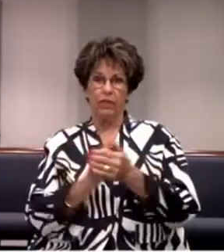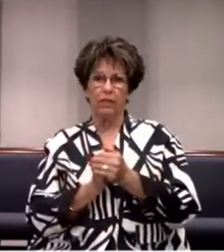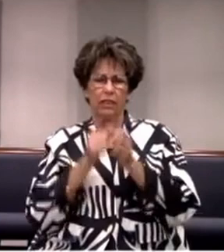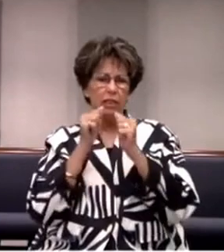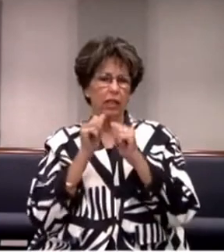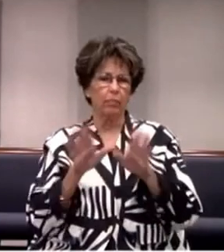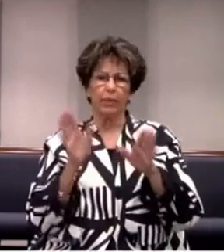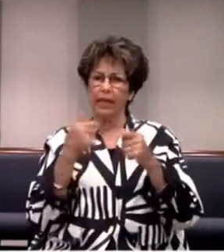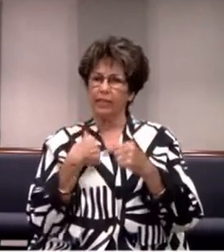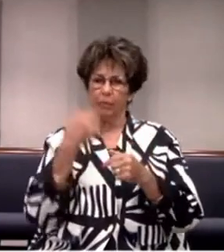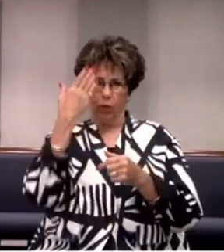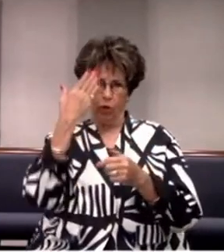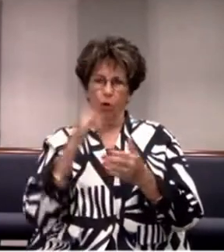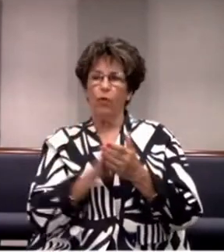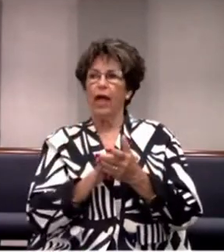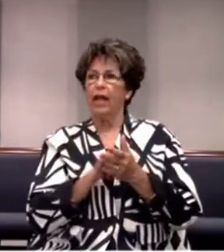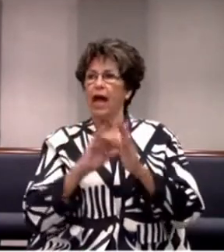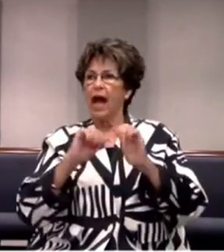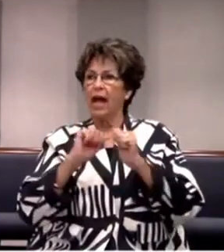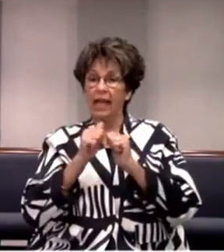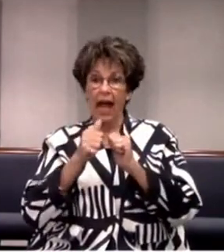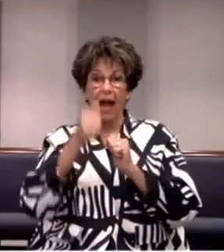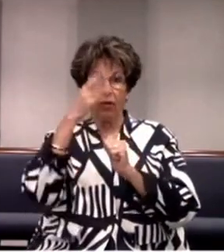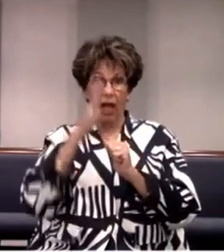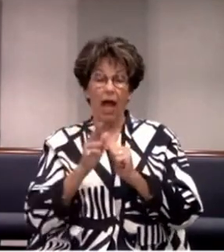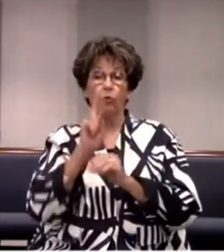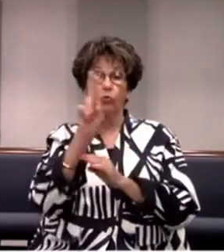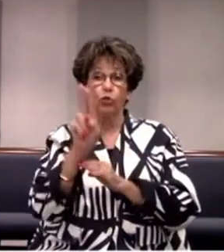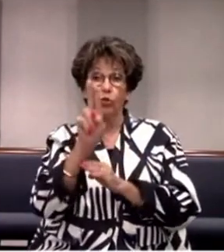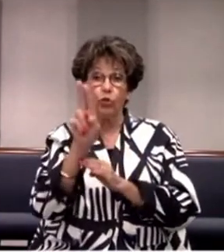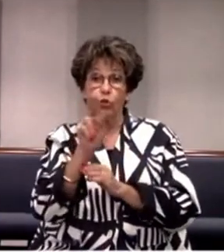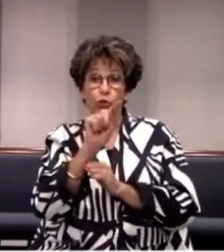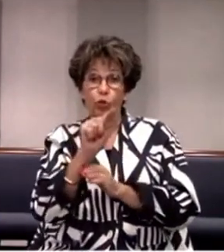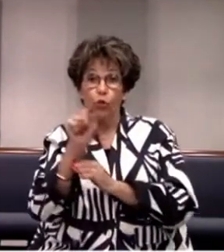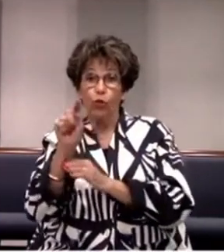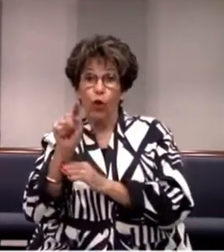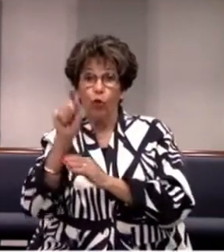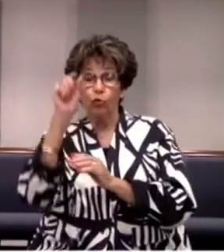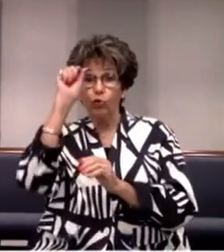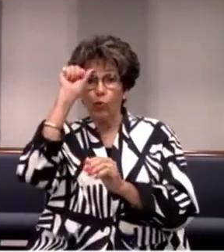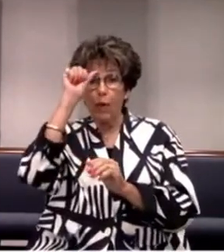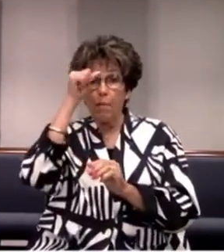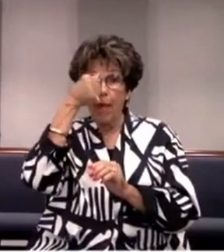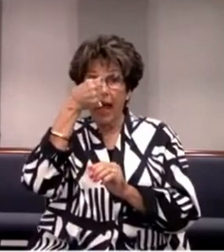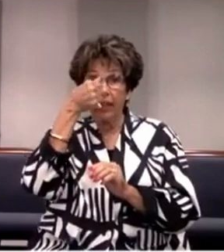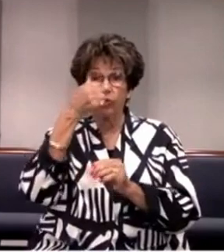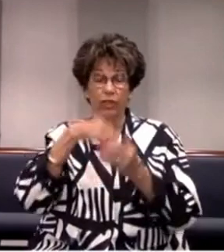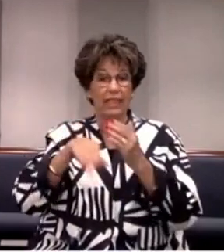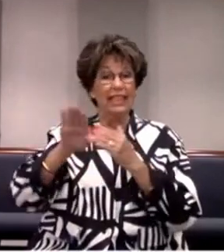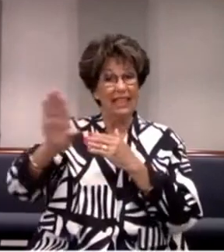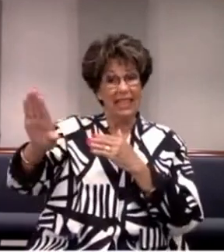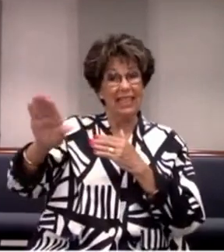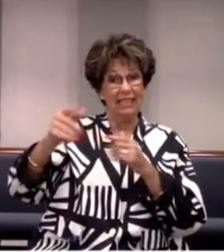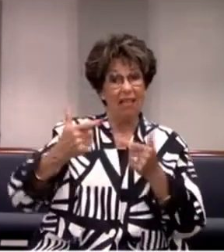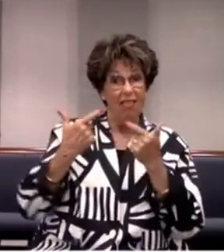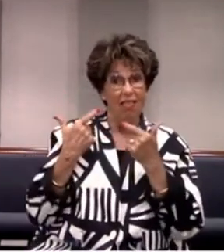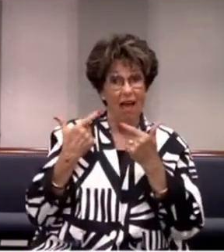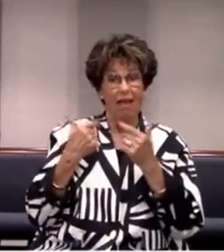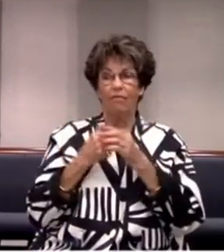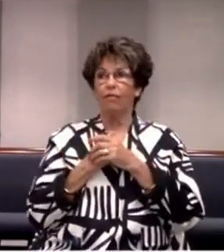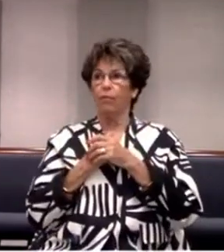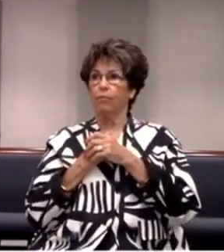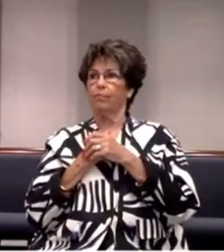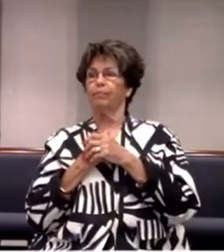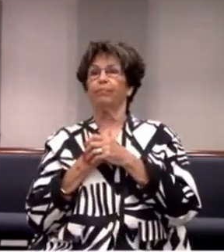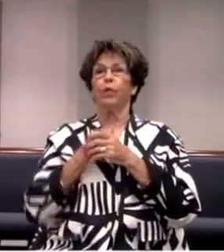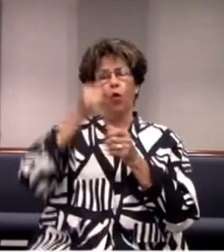blessed me on how God was using those reminders in his life. And so, keying in on the word remember, I'd